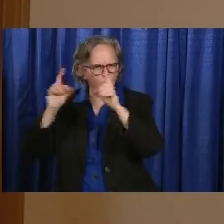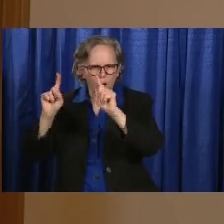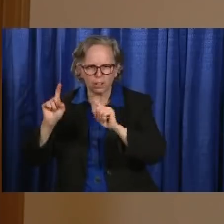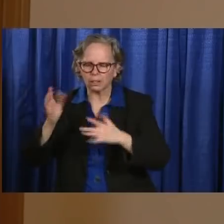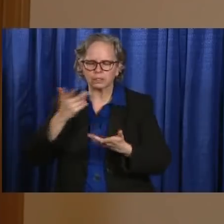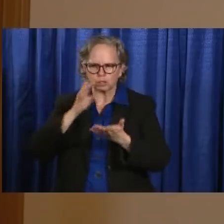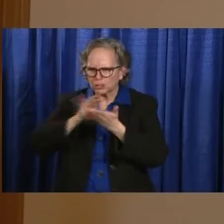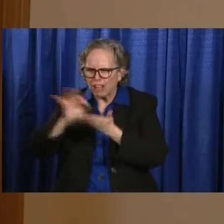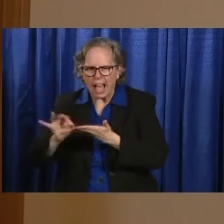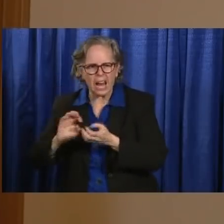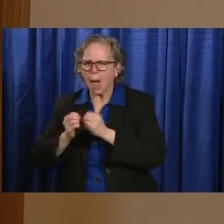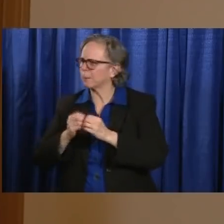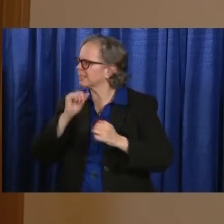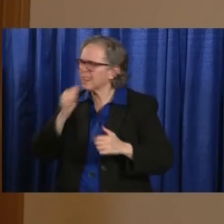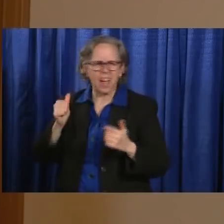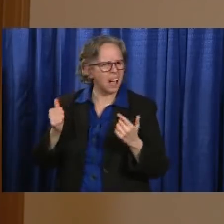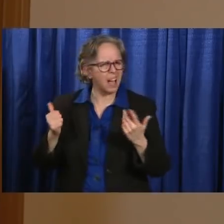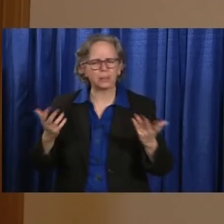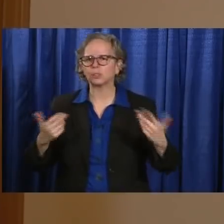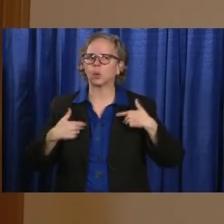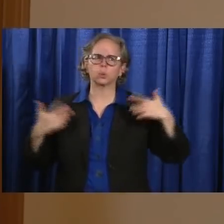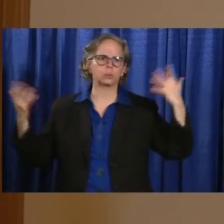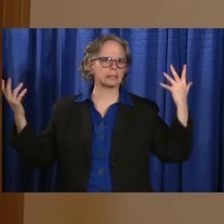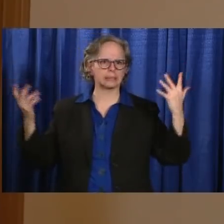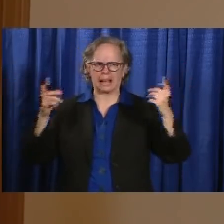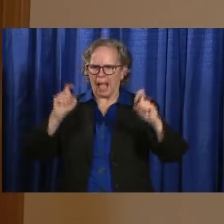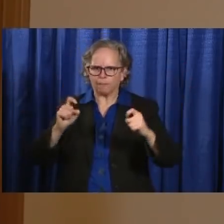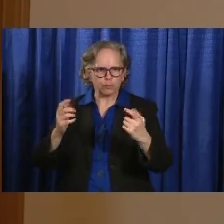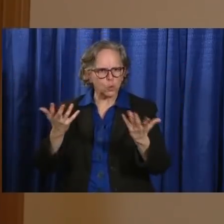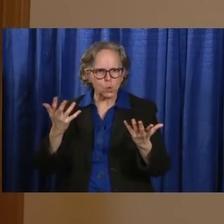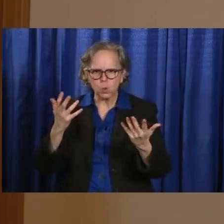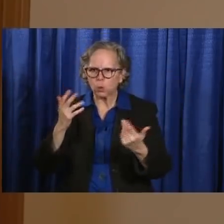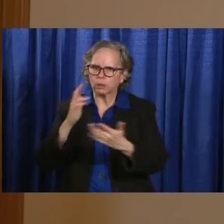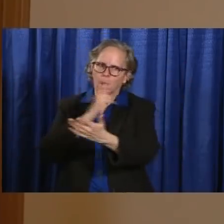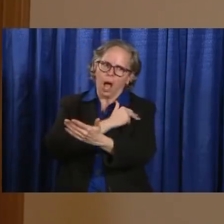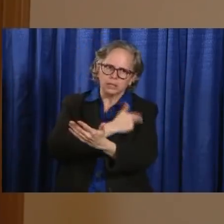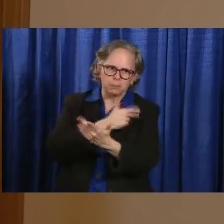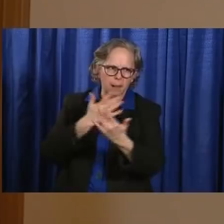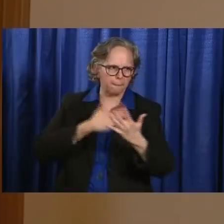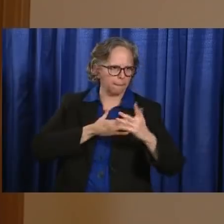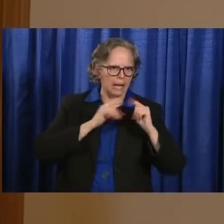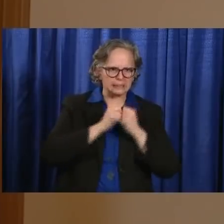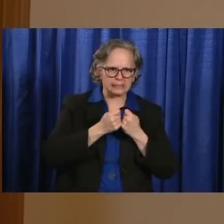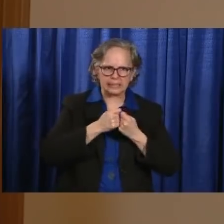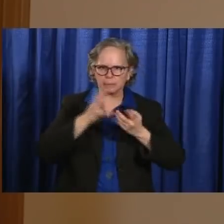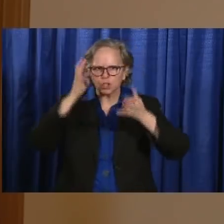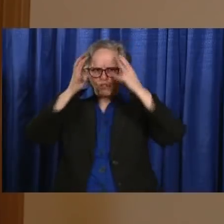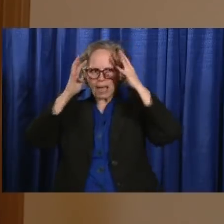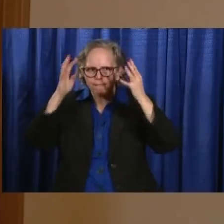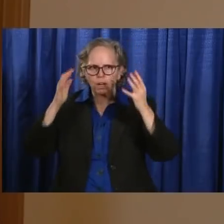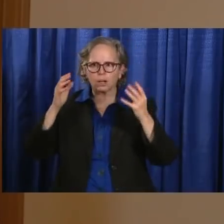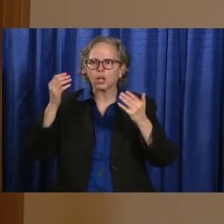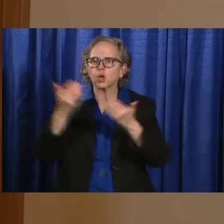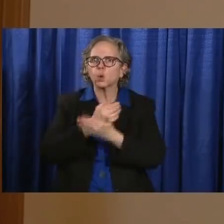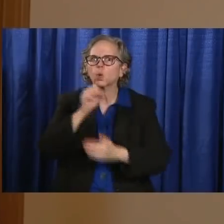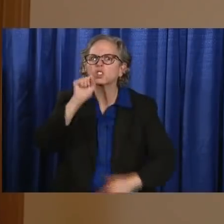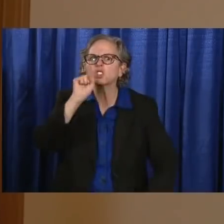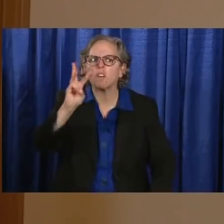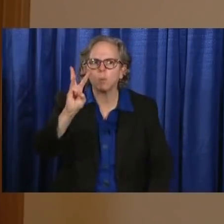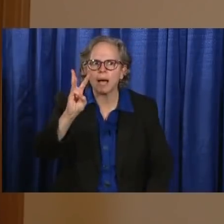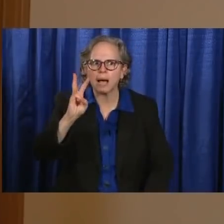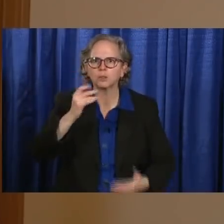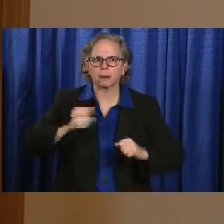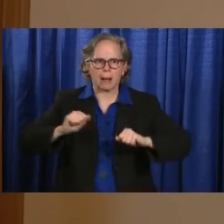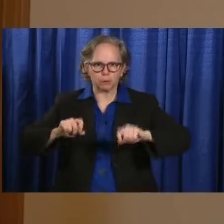of this size. So we got together with the hospitals, with my team, to build new software to track things differently.